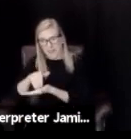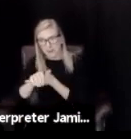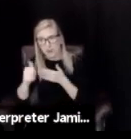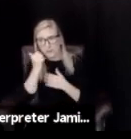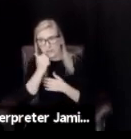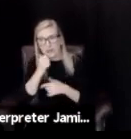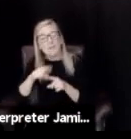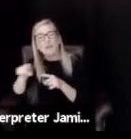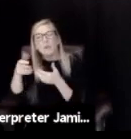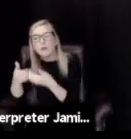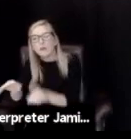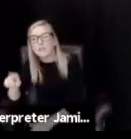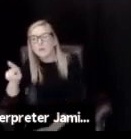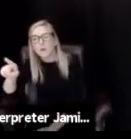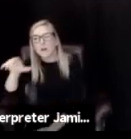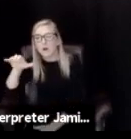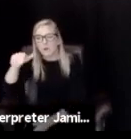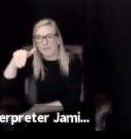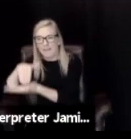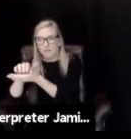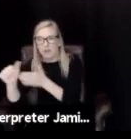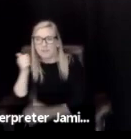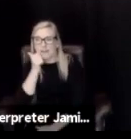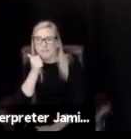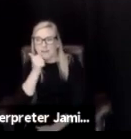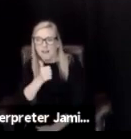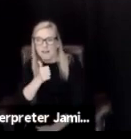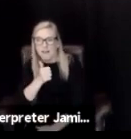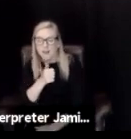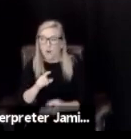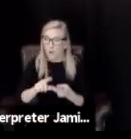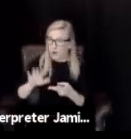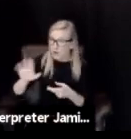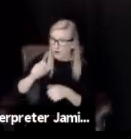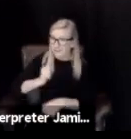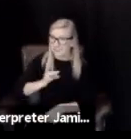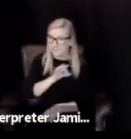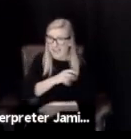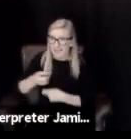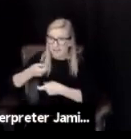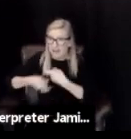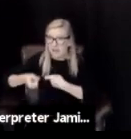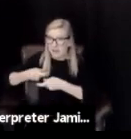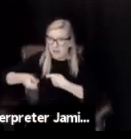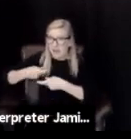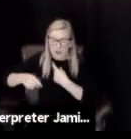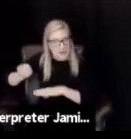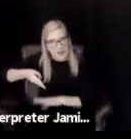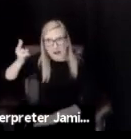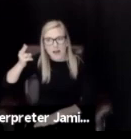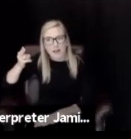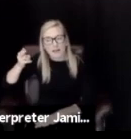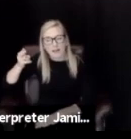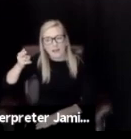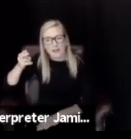losing $100,000, or your turnover is so high. So you look at it, you say, okay, if I